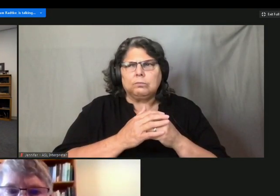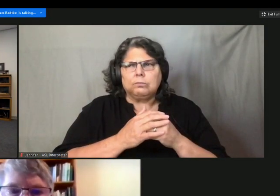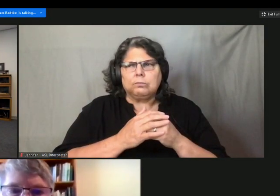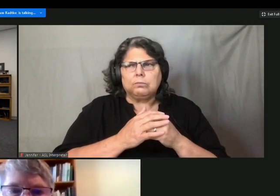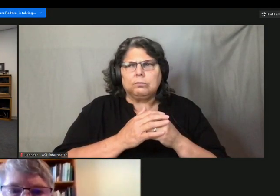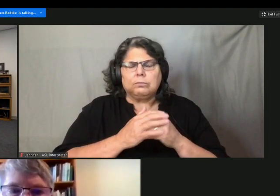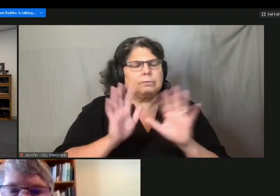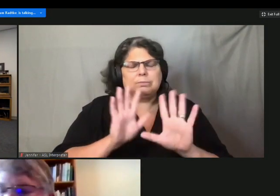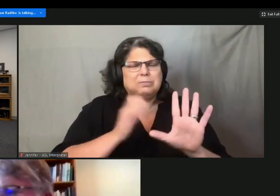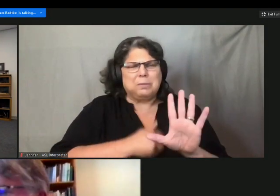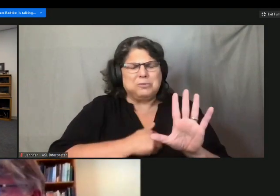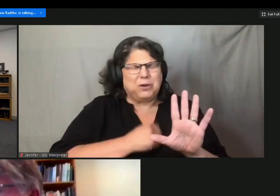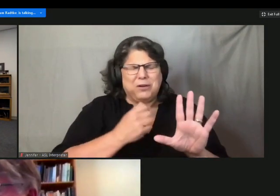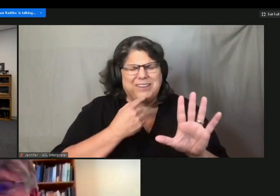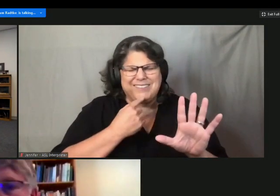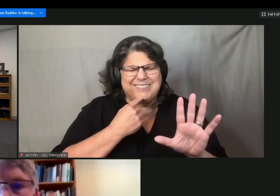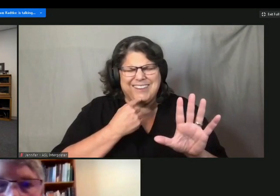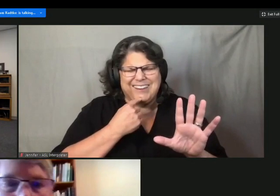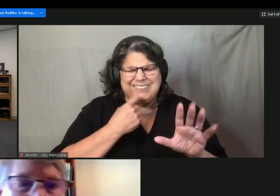Oh, sorry. Can you repeat the question?